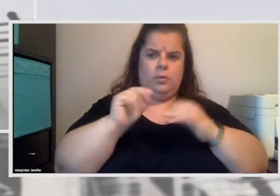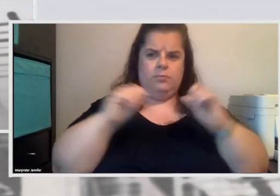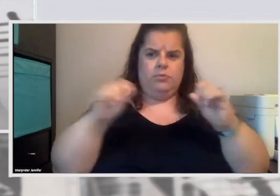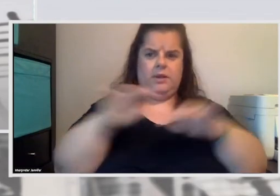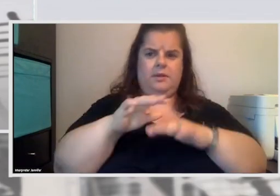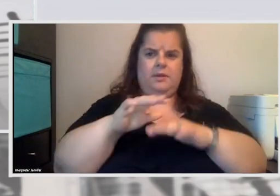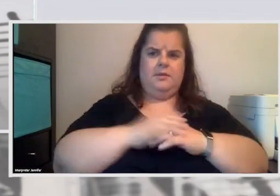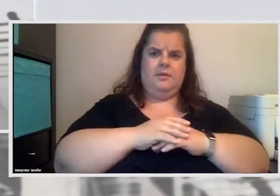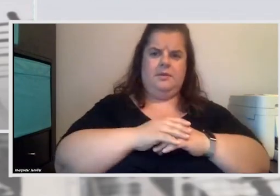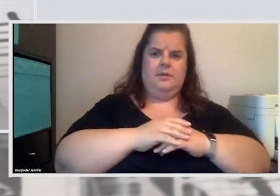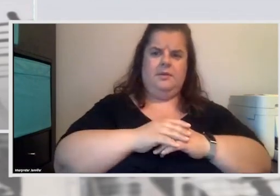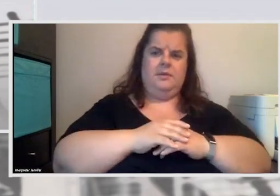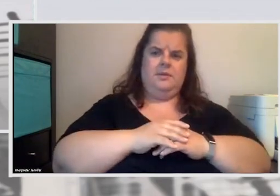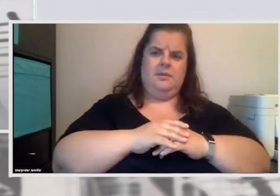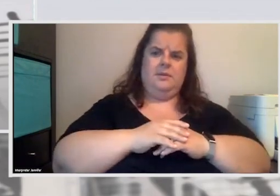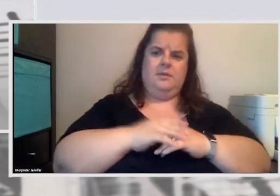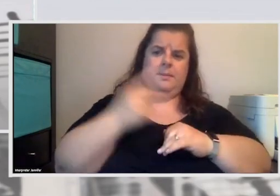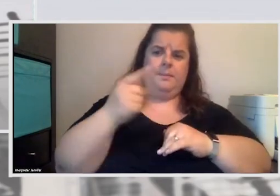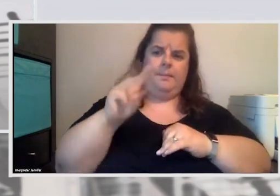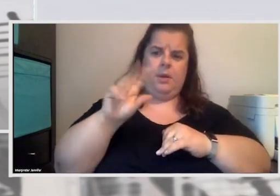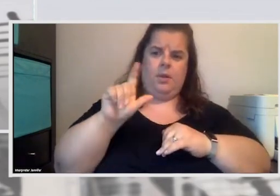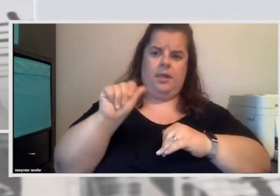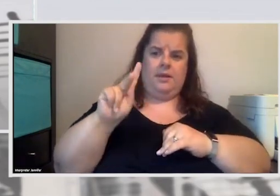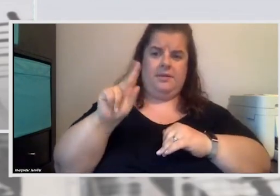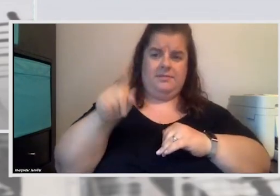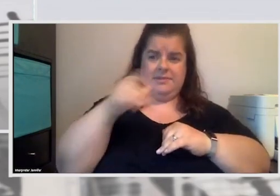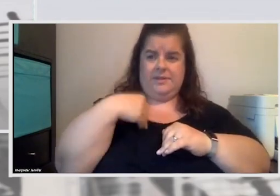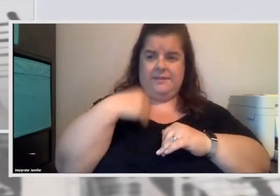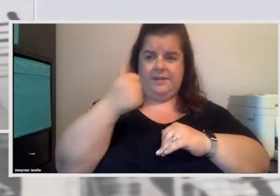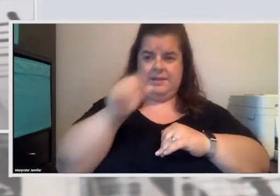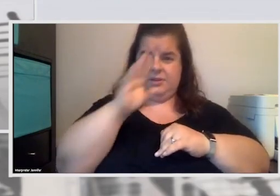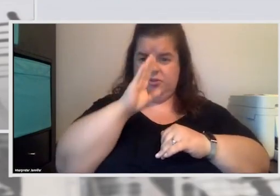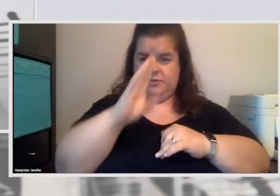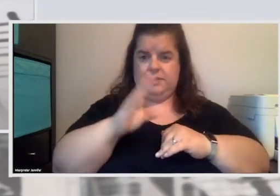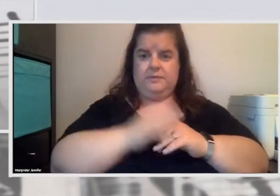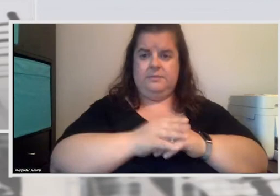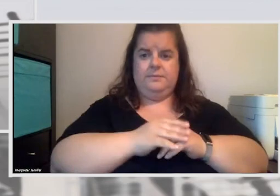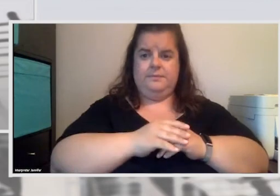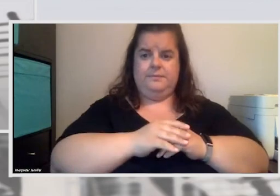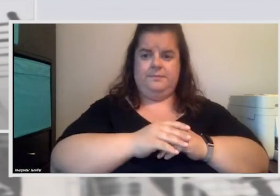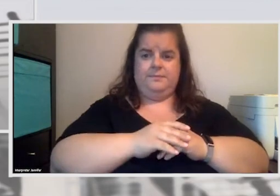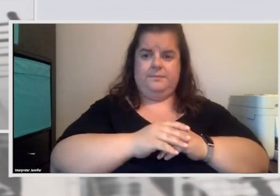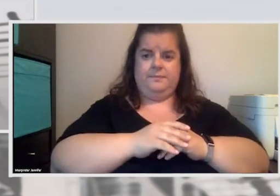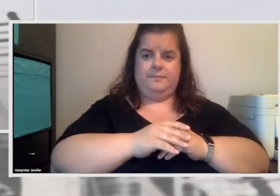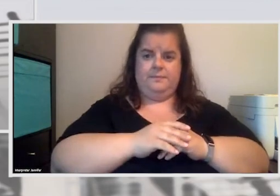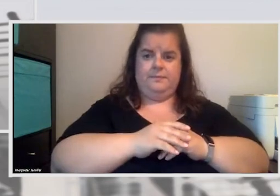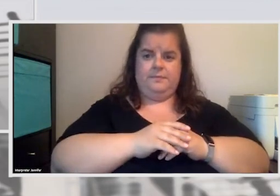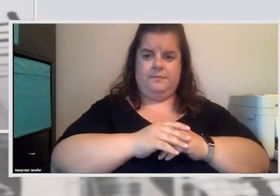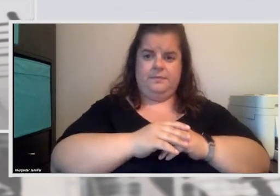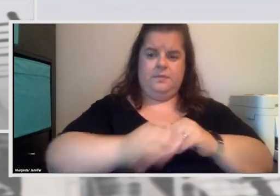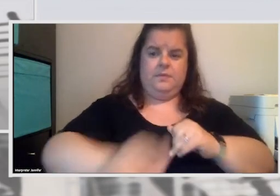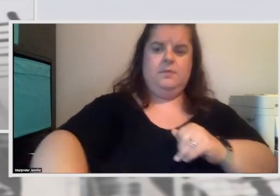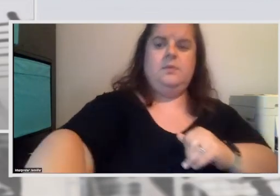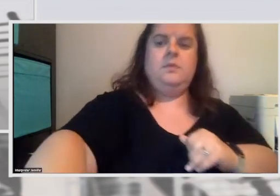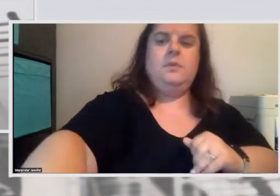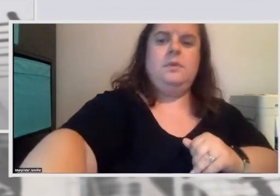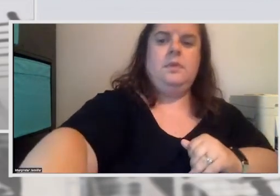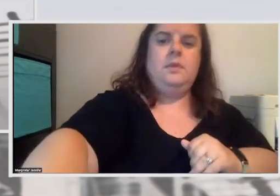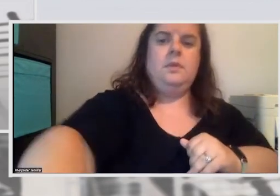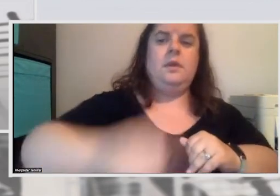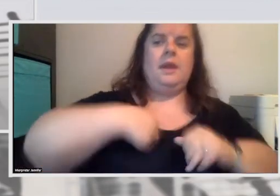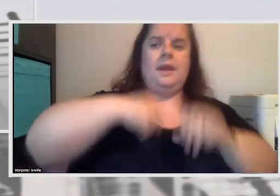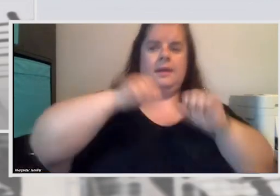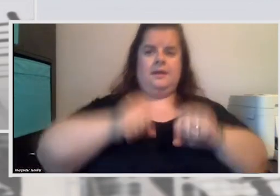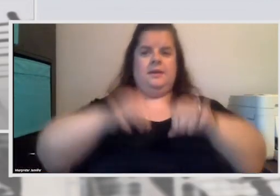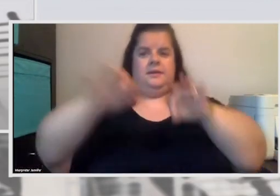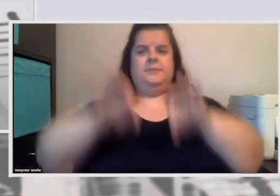or Director Pollock, I don't know if you have any direct thoughts on that one first. Sure, I can take that part first. And